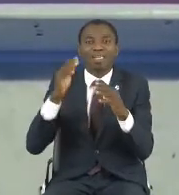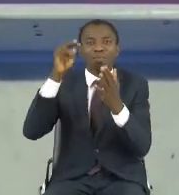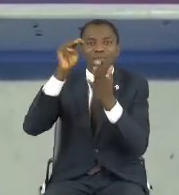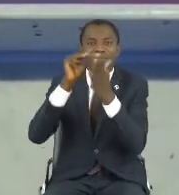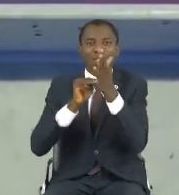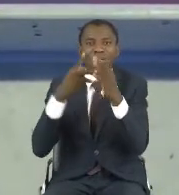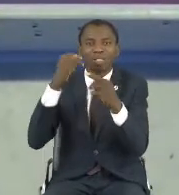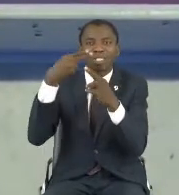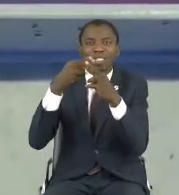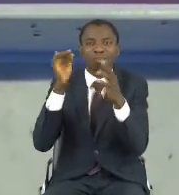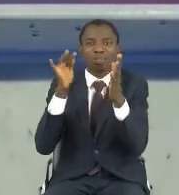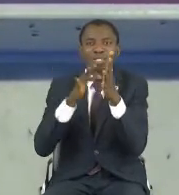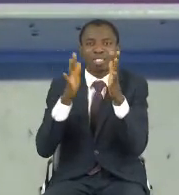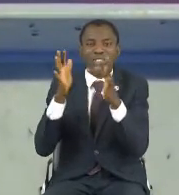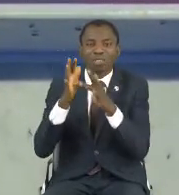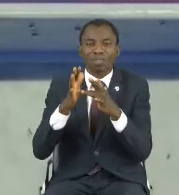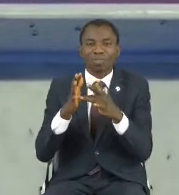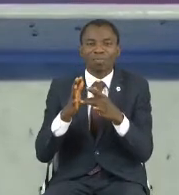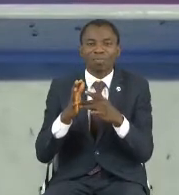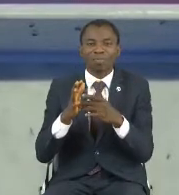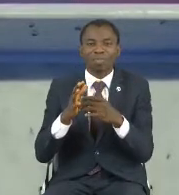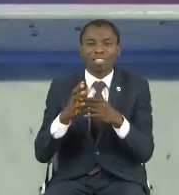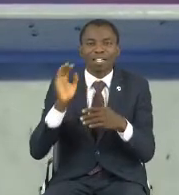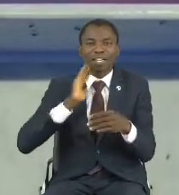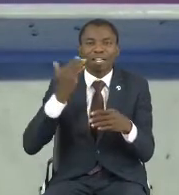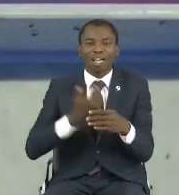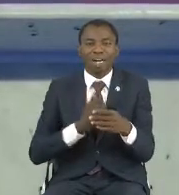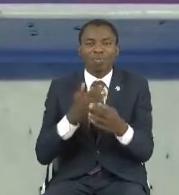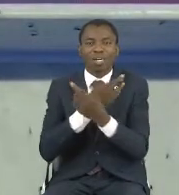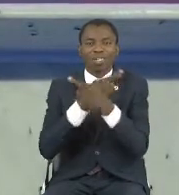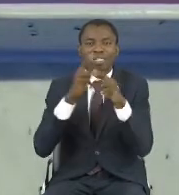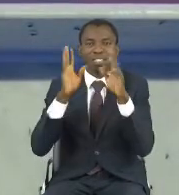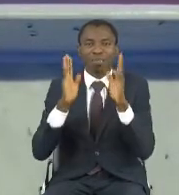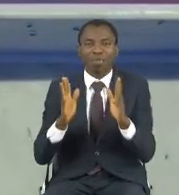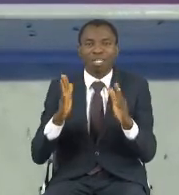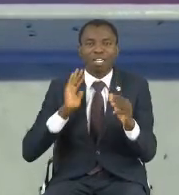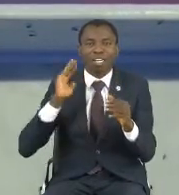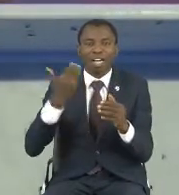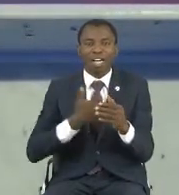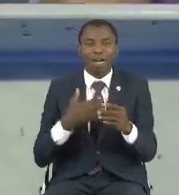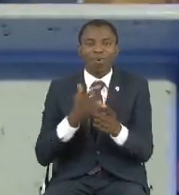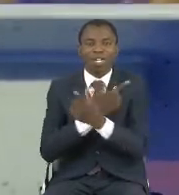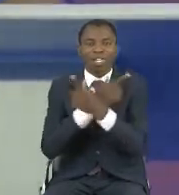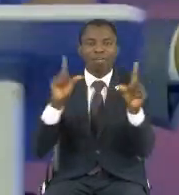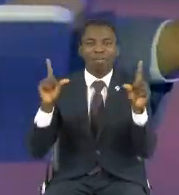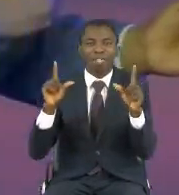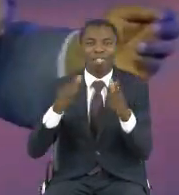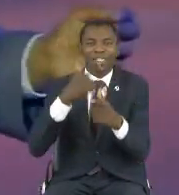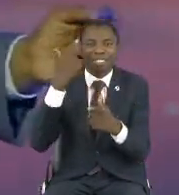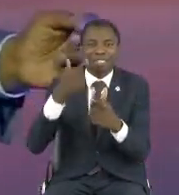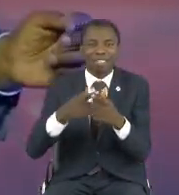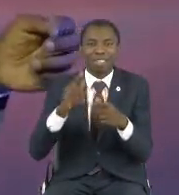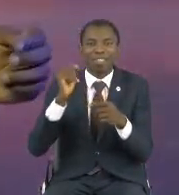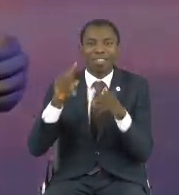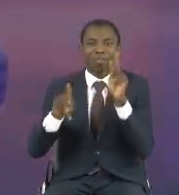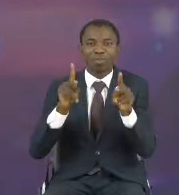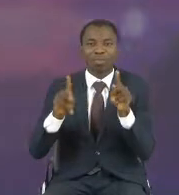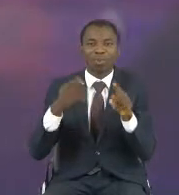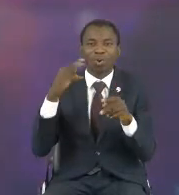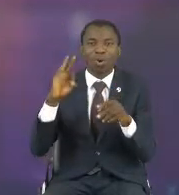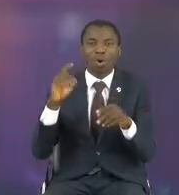of Jesus, our Redeemer, our Liberator. And then the people of God